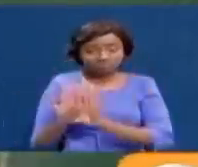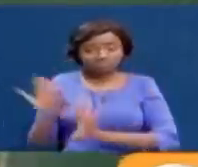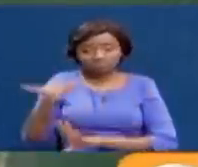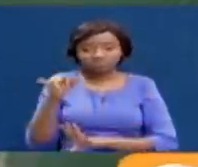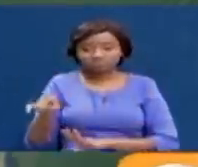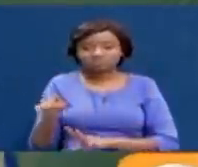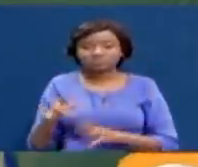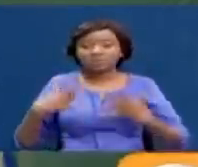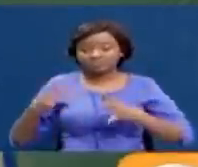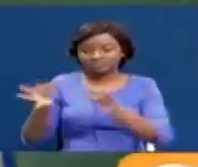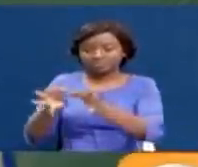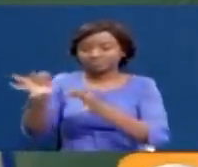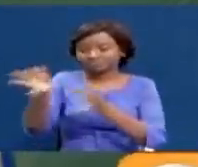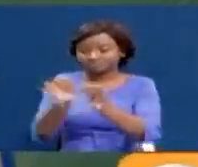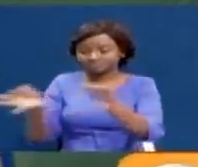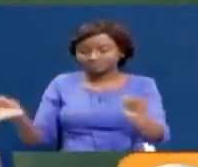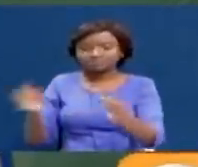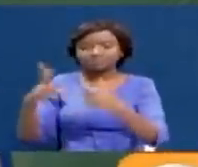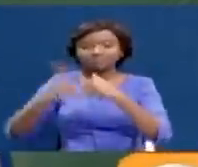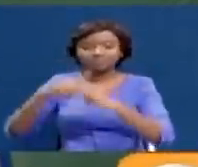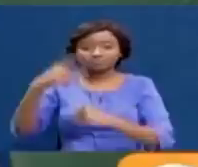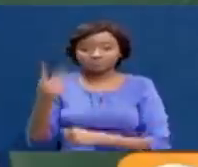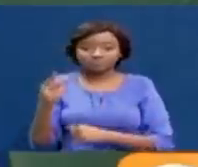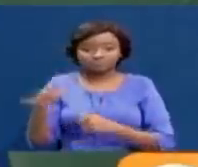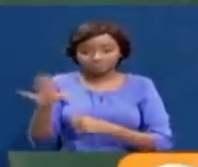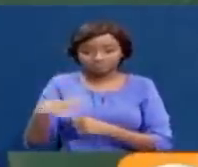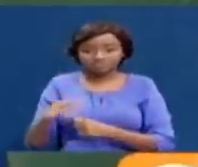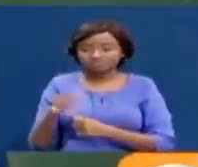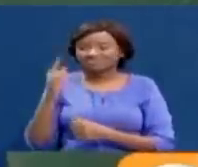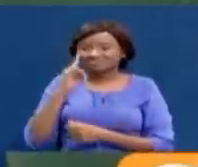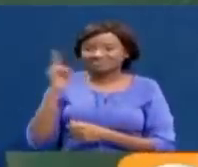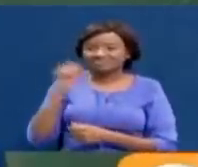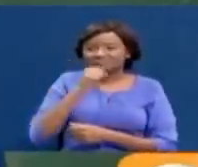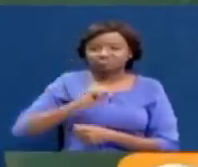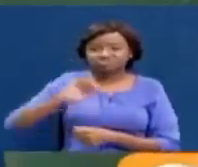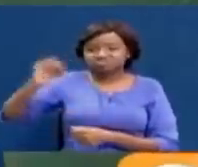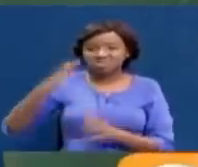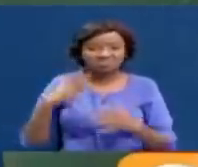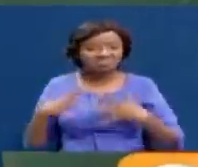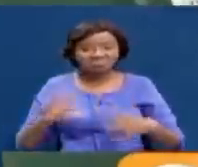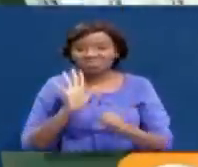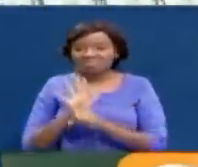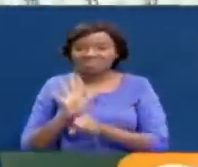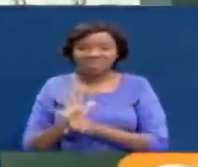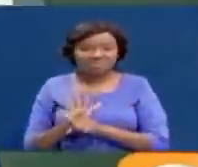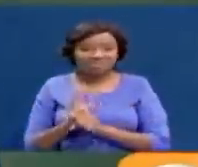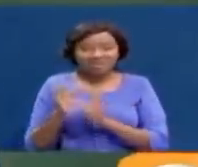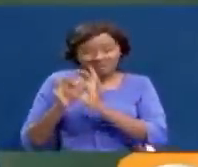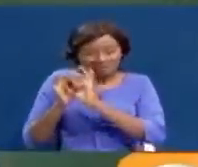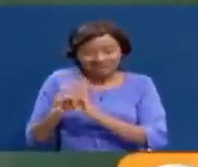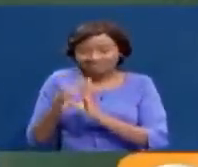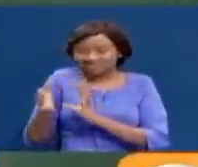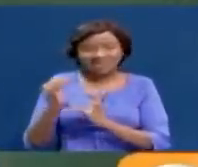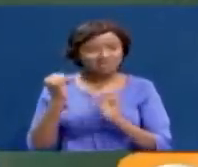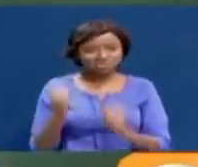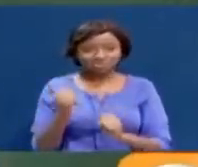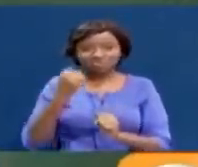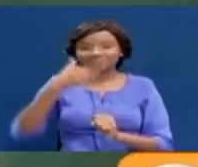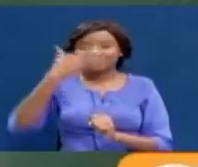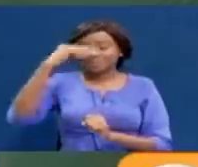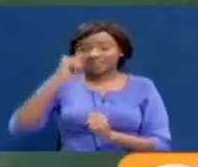of 72 hectares, this small neighborhood in Mombasa County hosts most of the city's heritage. For 15